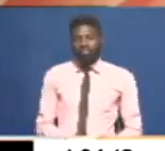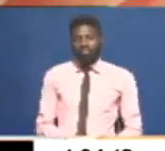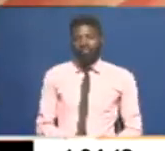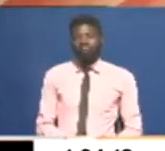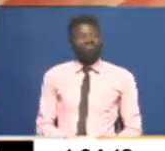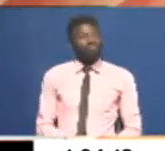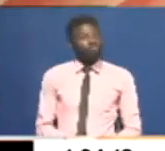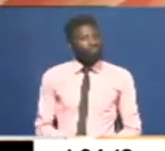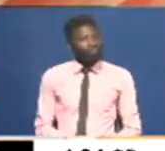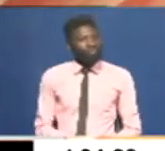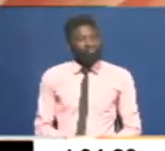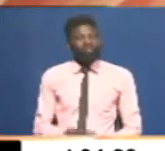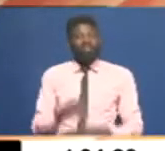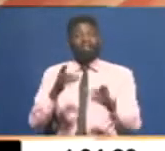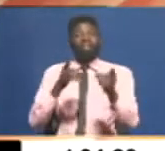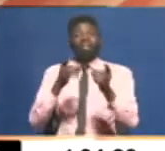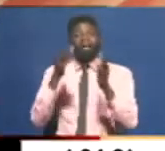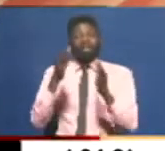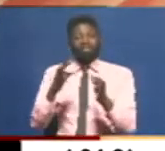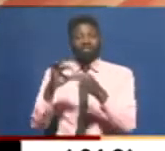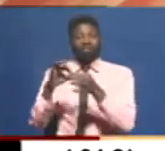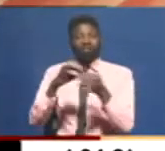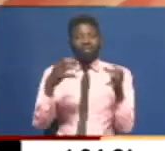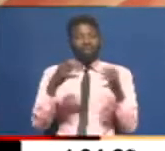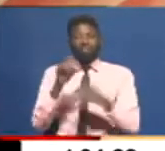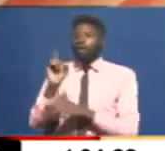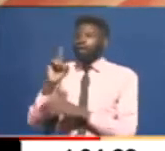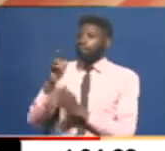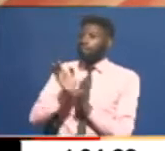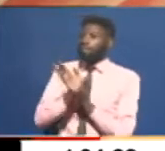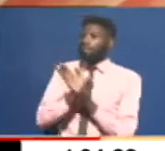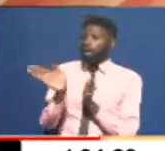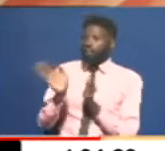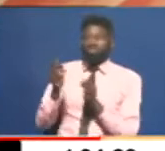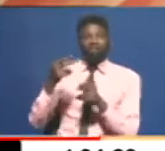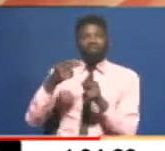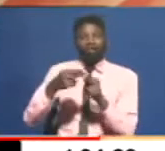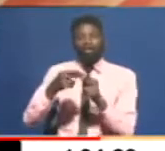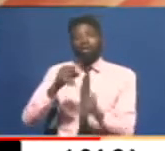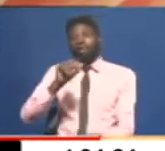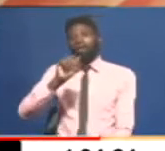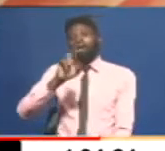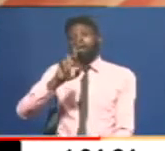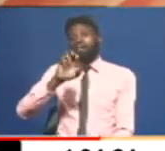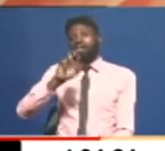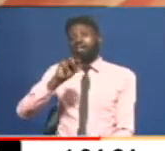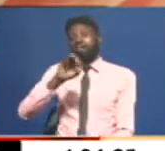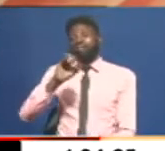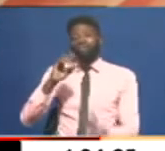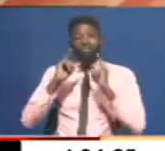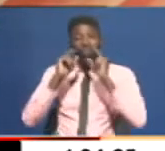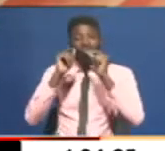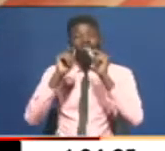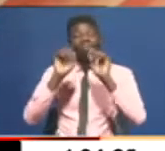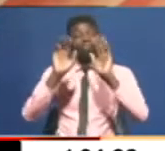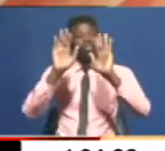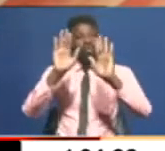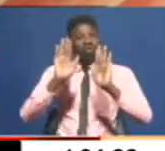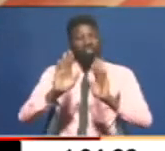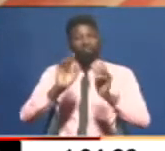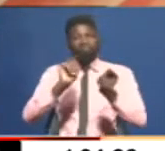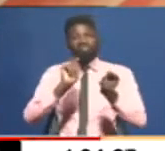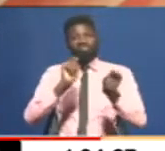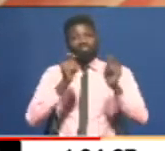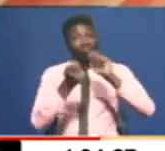Elsewhere, Director for Cooperatives Nairobi Branch, Delphine Aremo, has emphasized the importance of amending the already